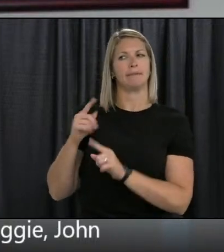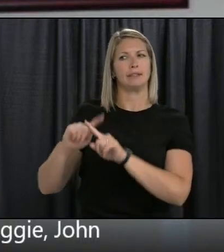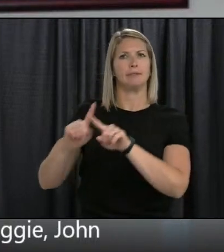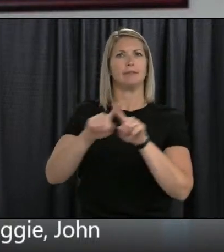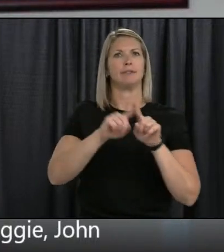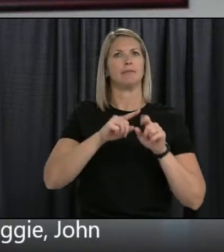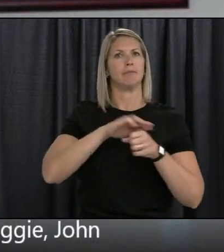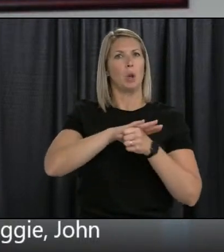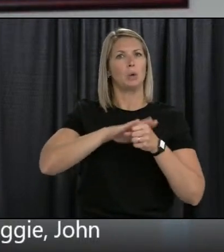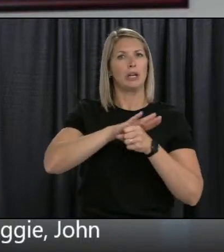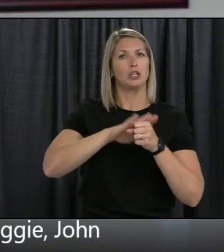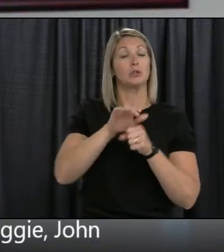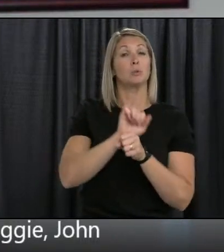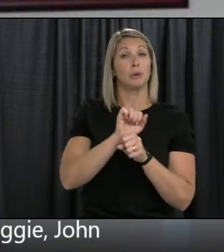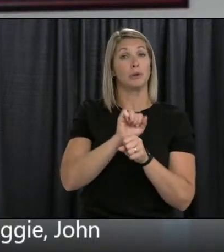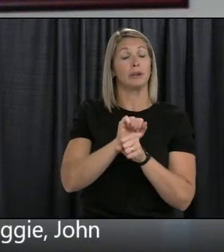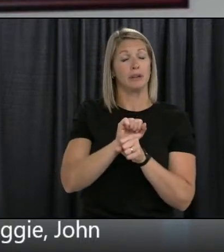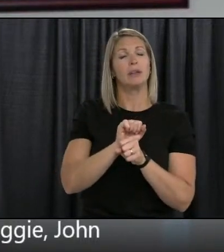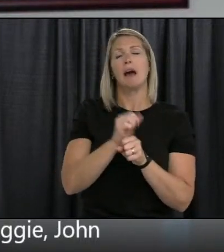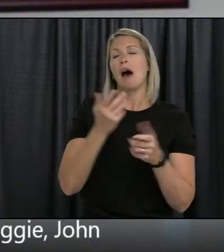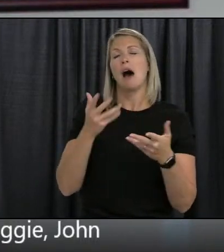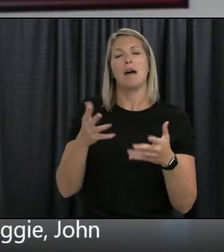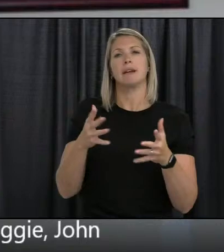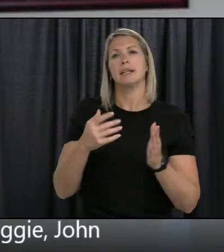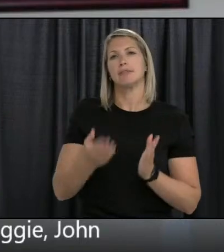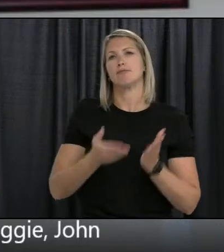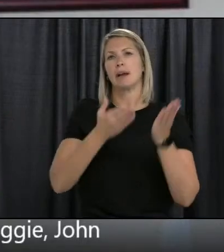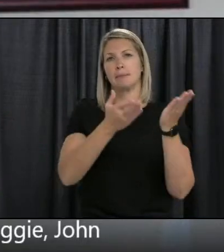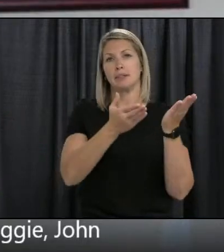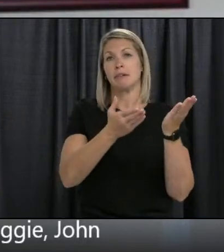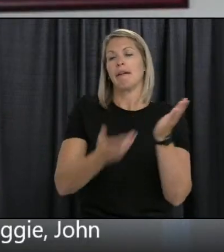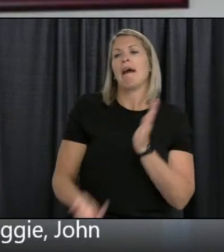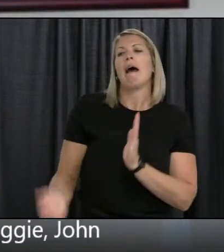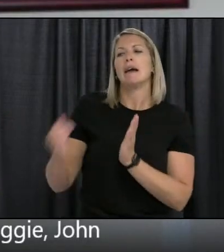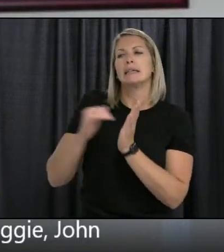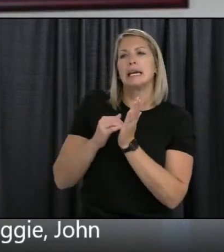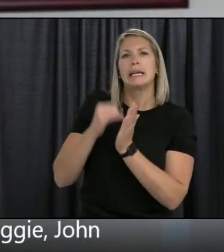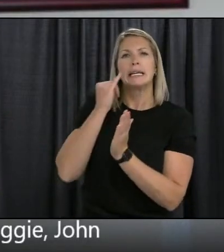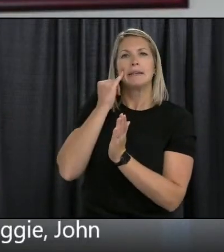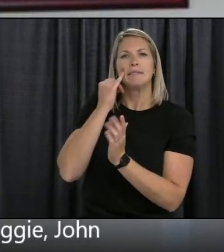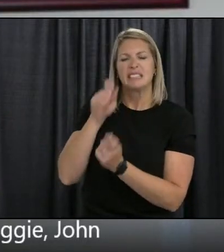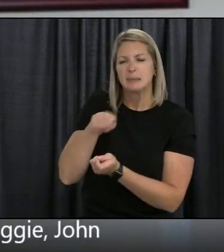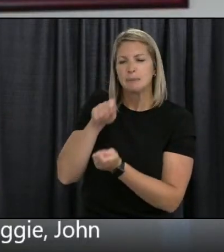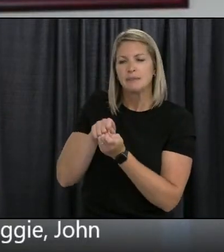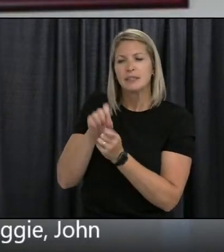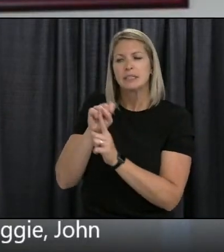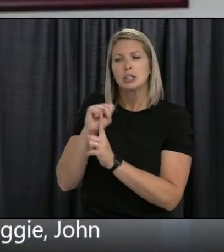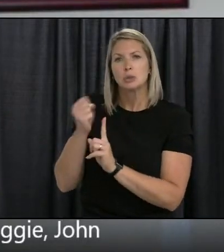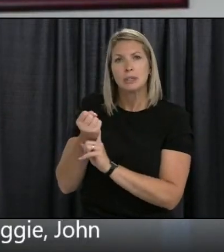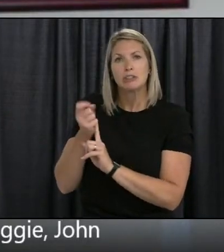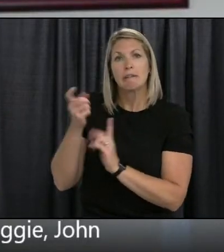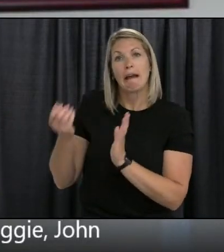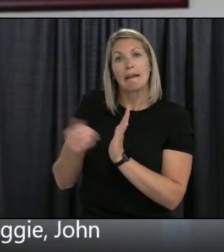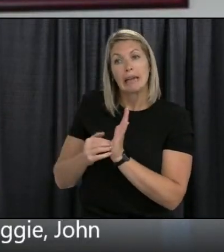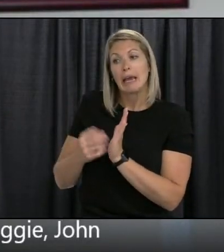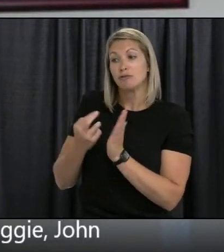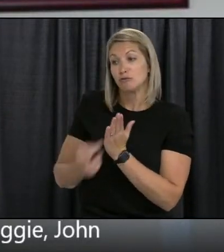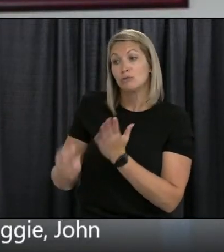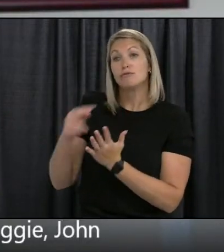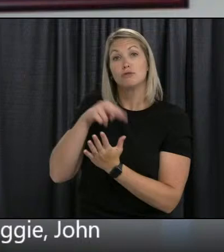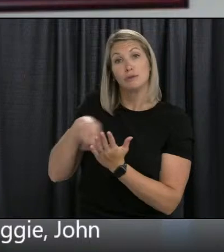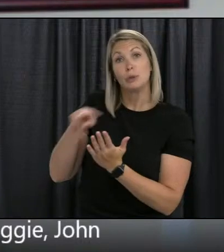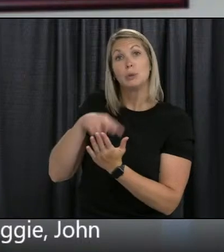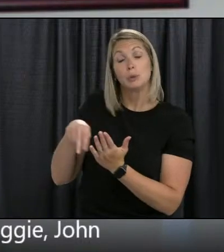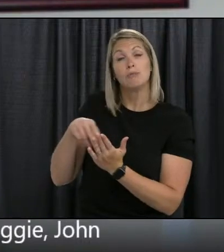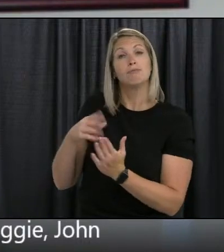that kind of thing. So, again, if there's a specific case that needs to be re-examined, that's not an issue. But in general, I